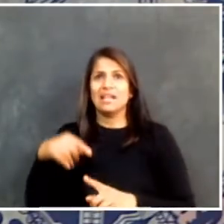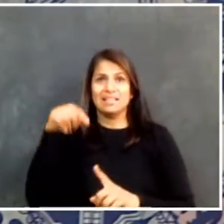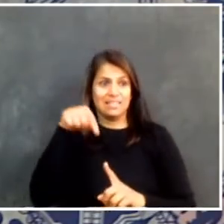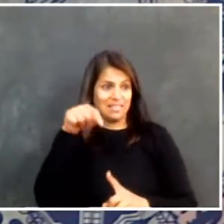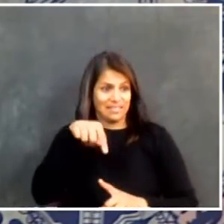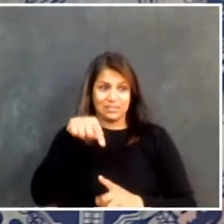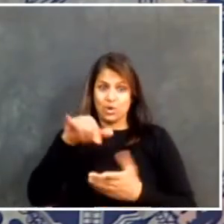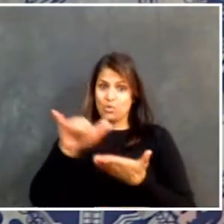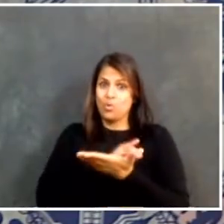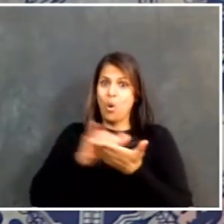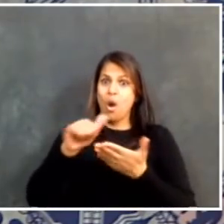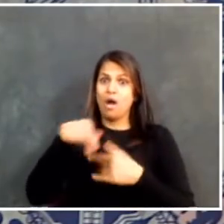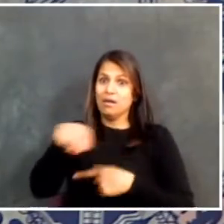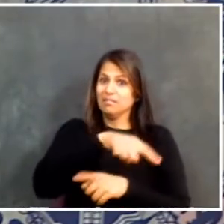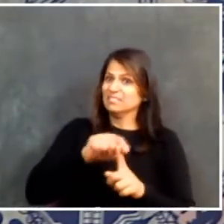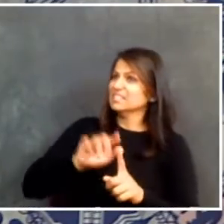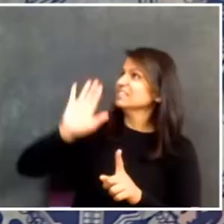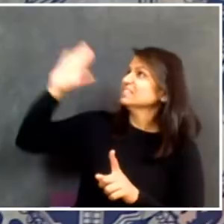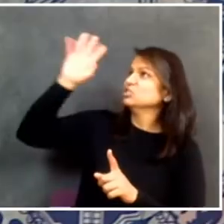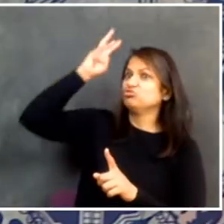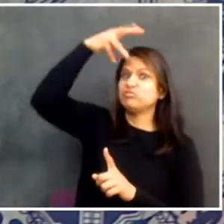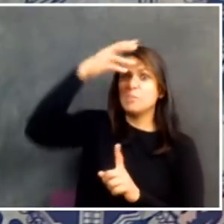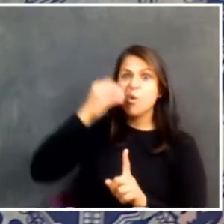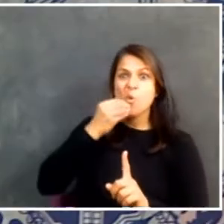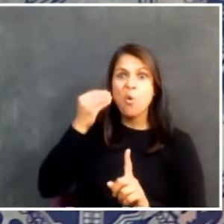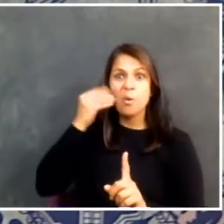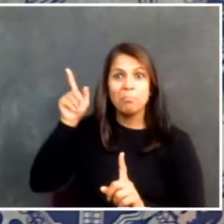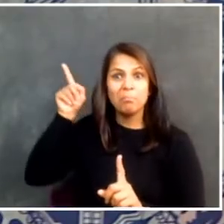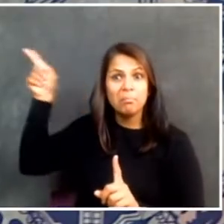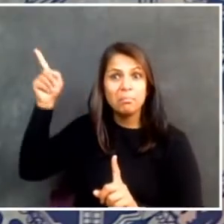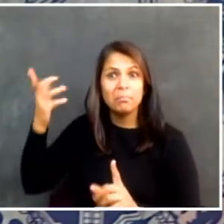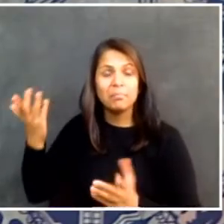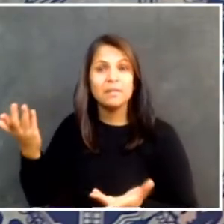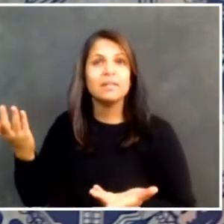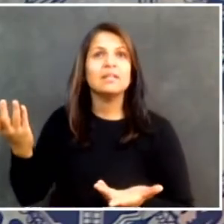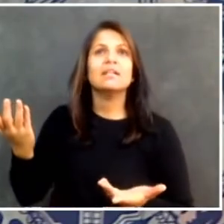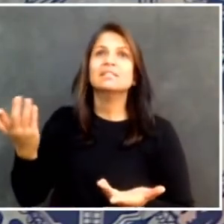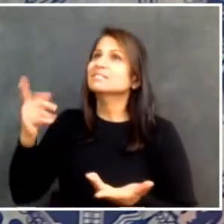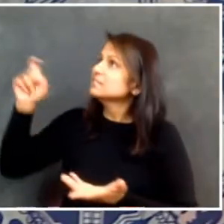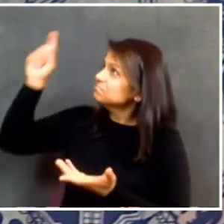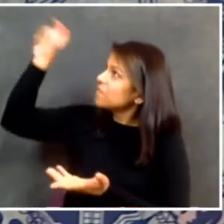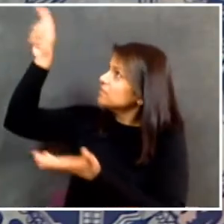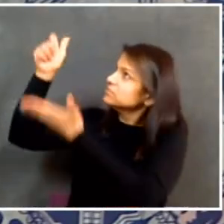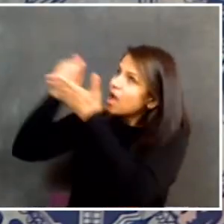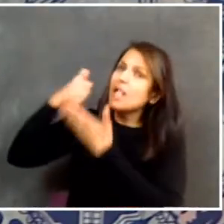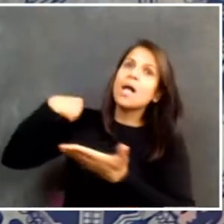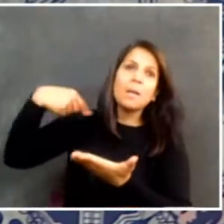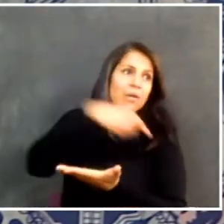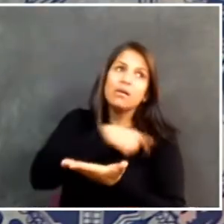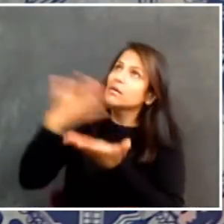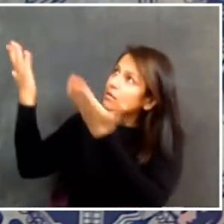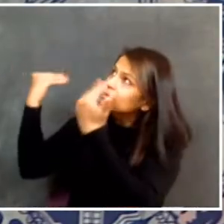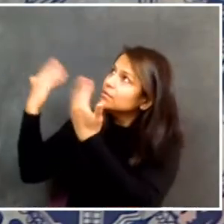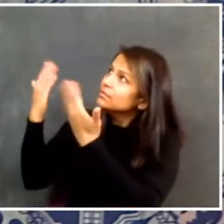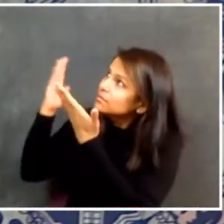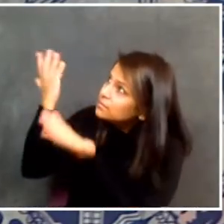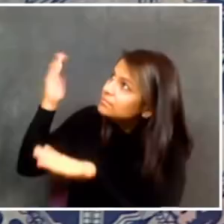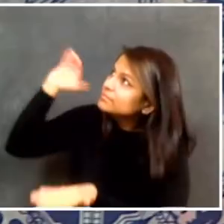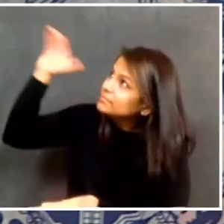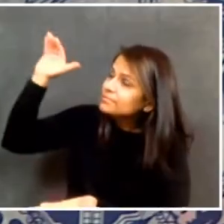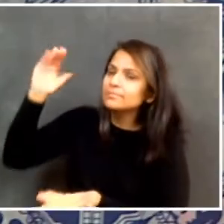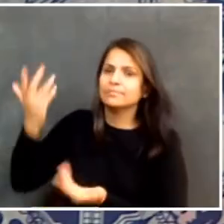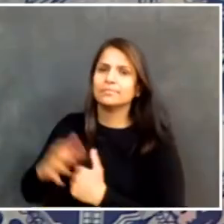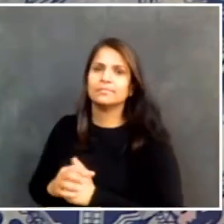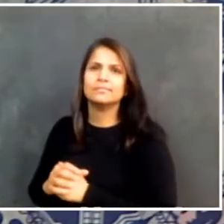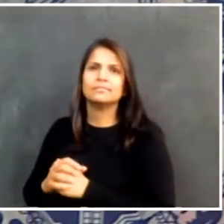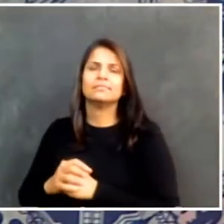So we cannot, there's no way to balance this budget with cuts alone. It's impossible, unless